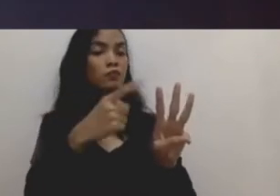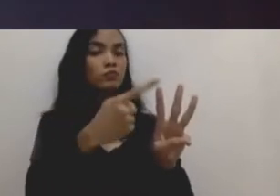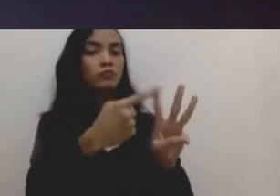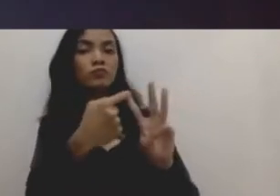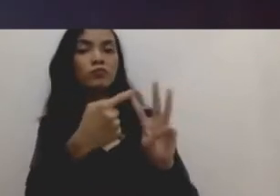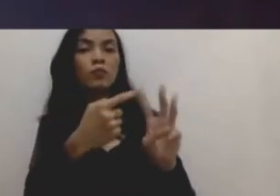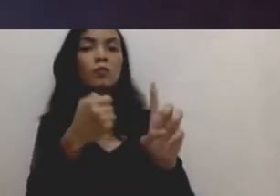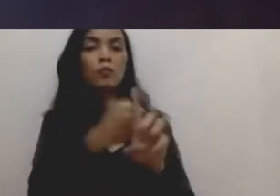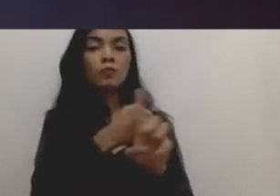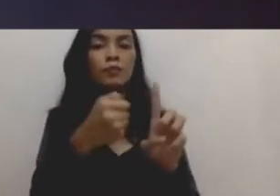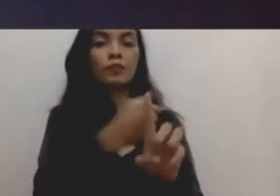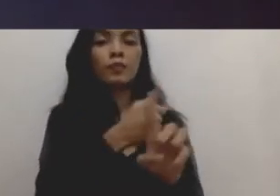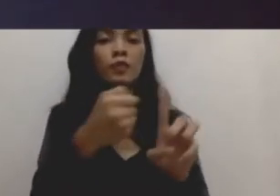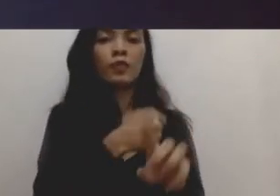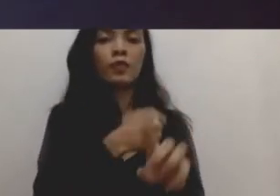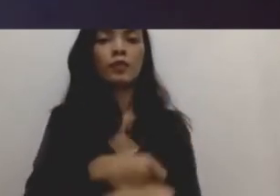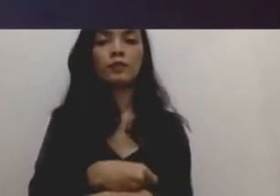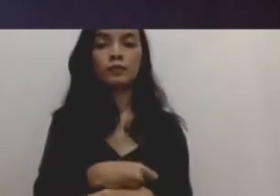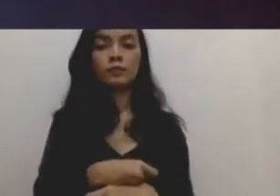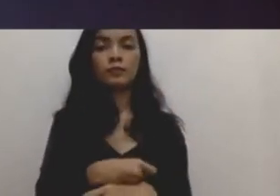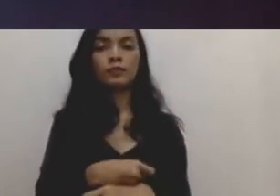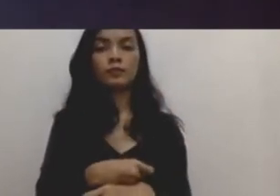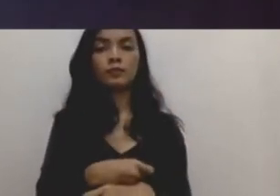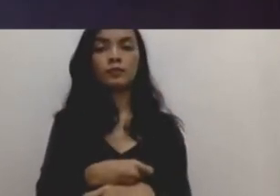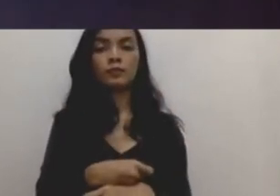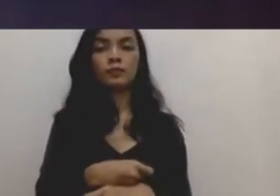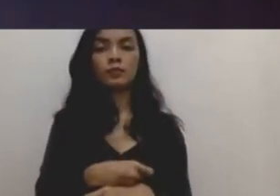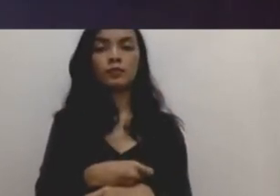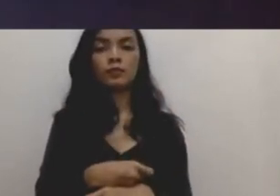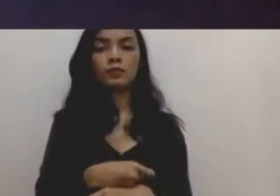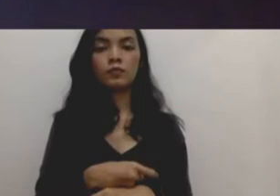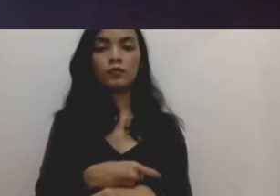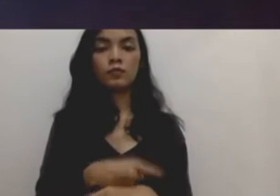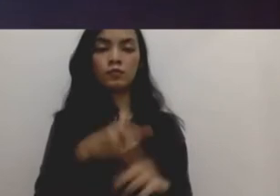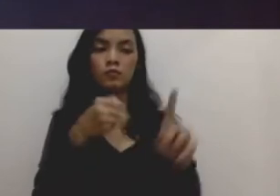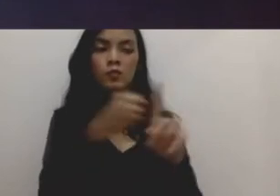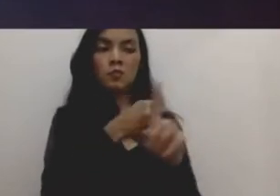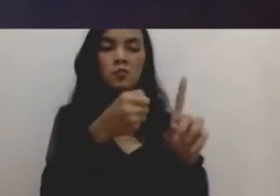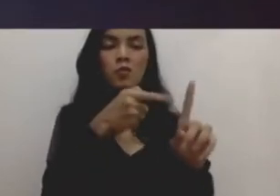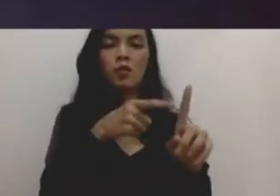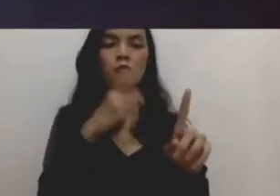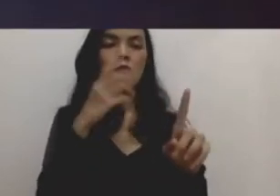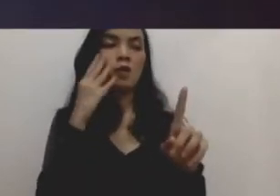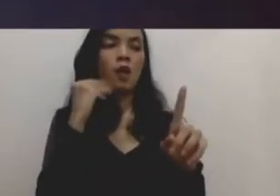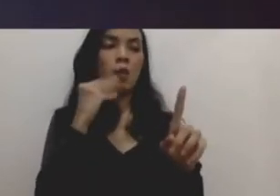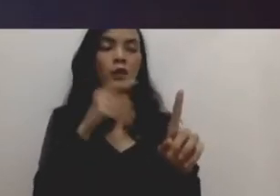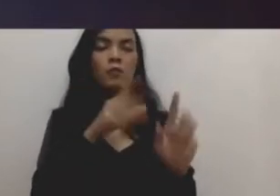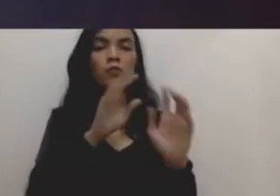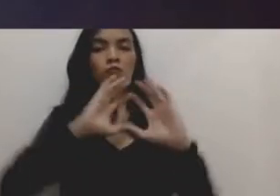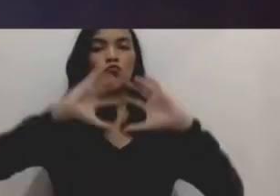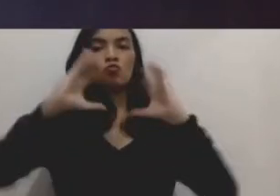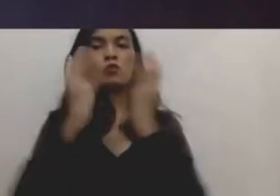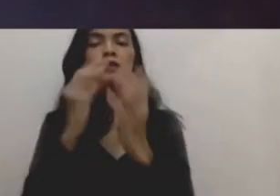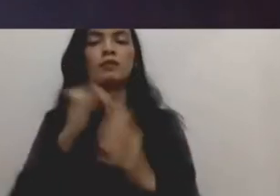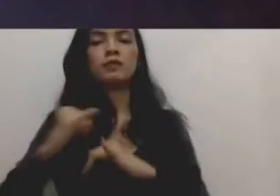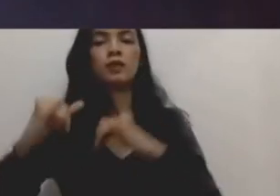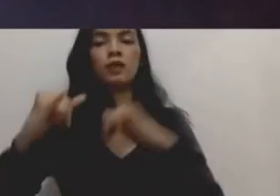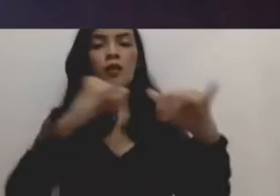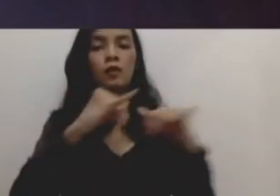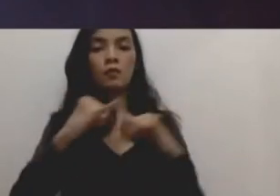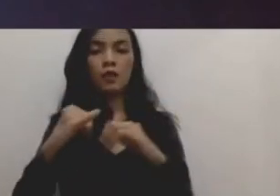intimate partner violence is the most common form of violence experienced by women globally. Gender-based violence, or